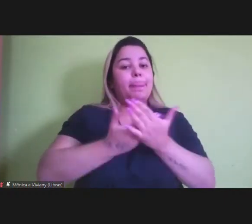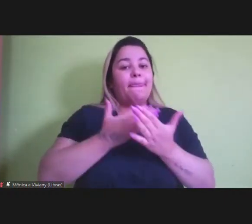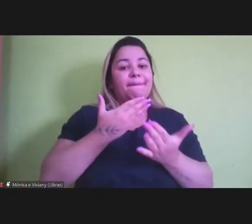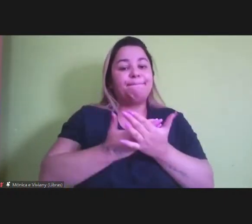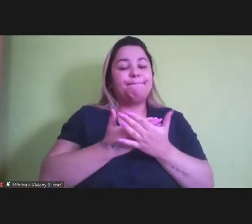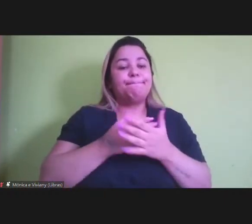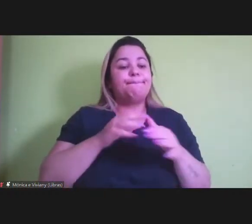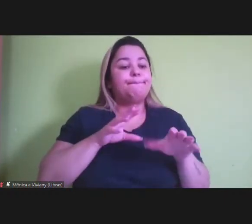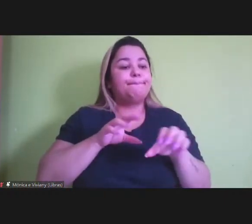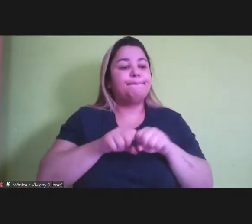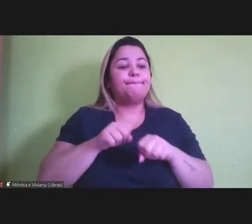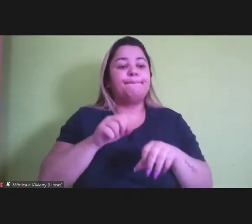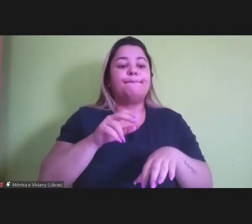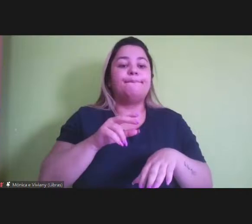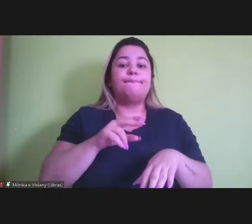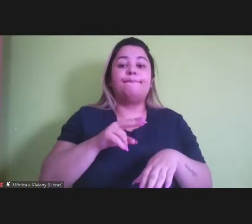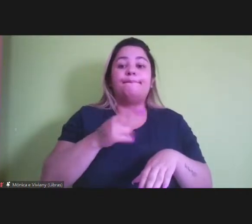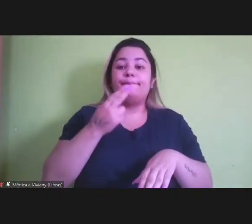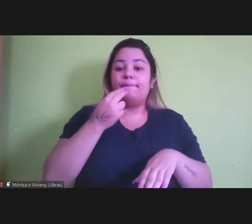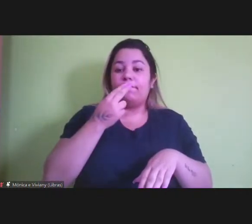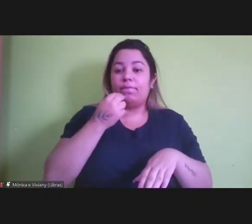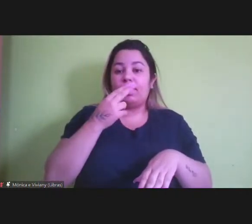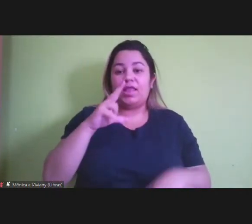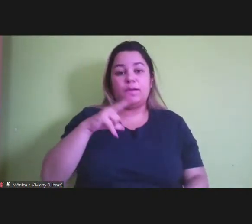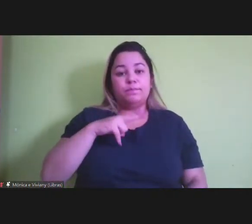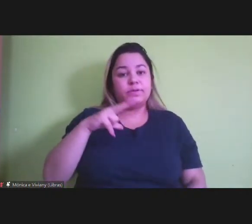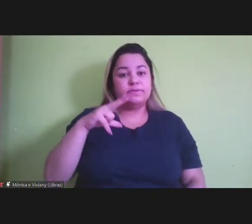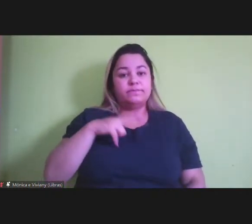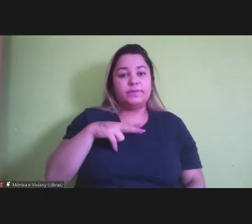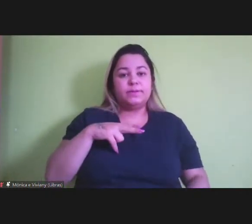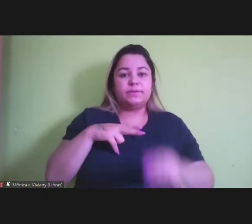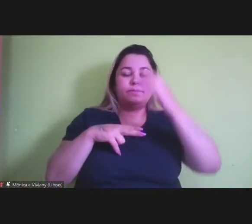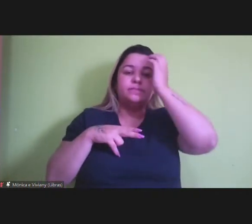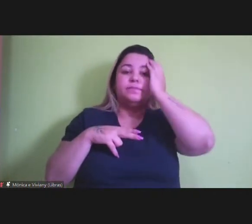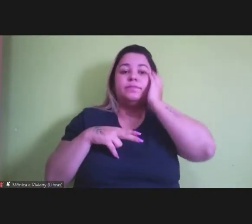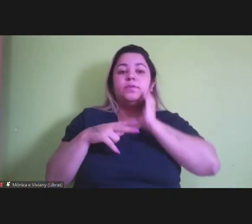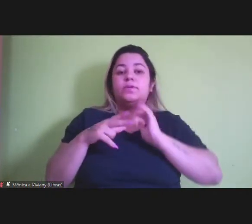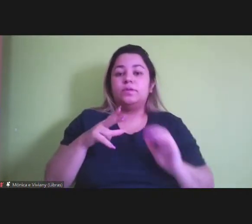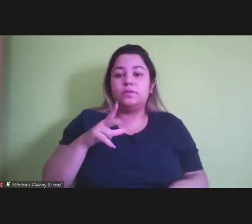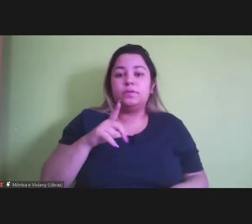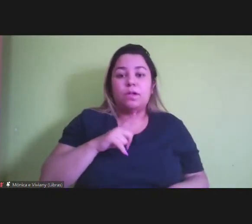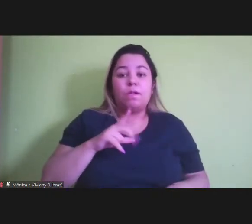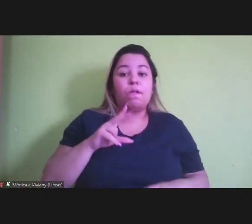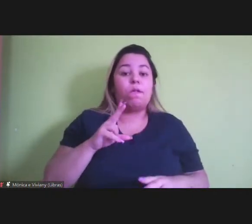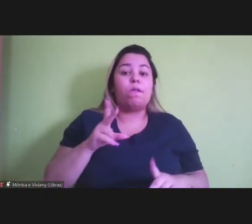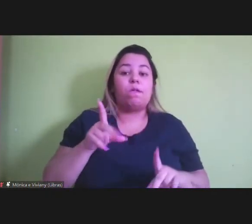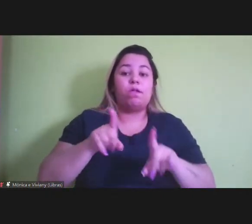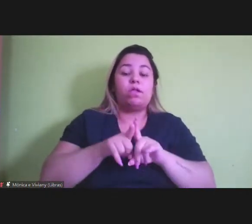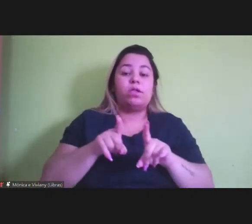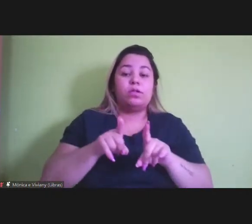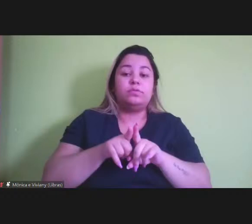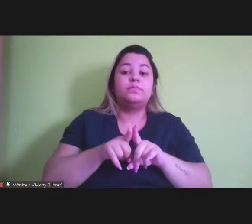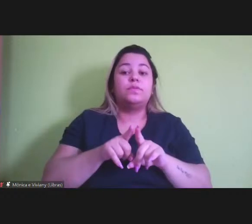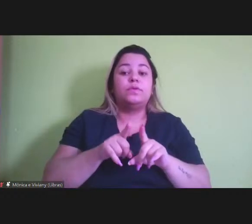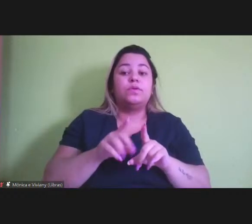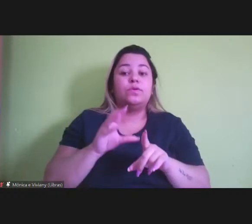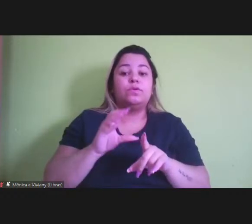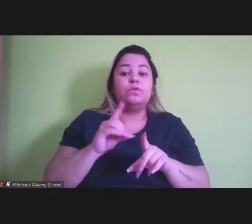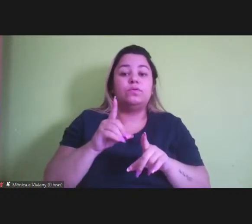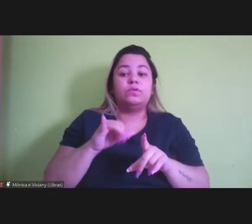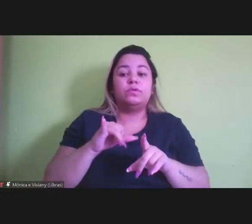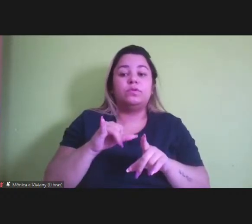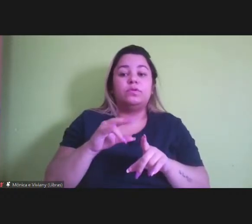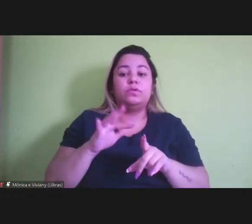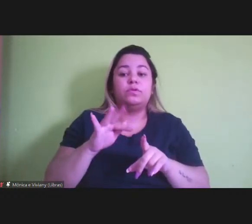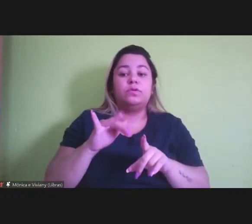our students in nutrition to have go to the private initiative. Of course, we have private companies